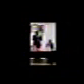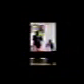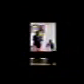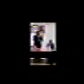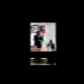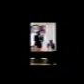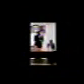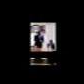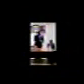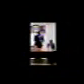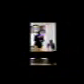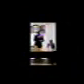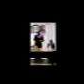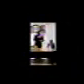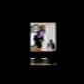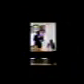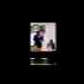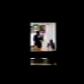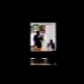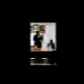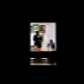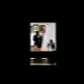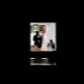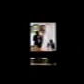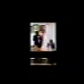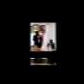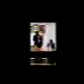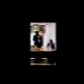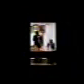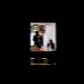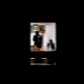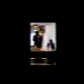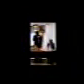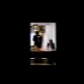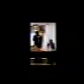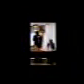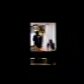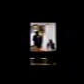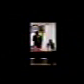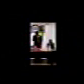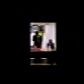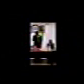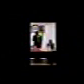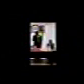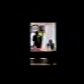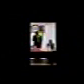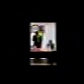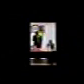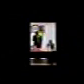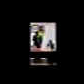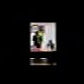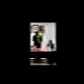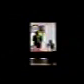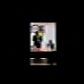down, rooting out every plant the Heavenly Father has not planted in your life.